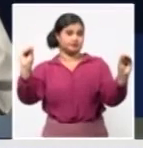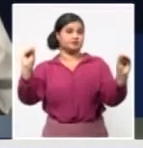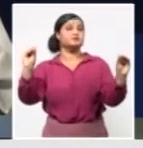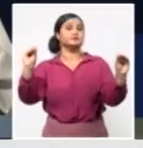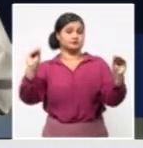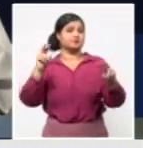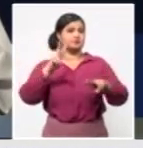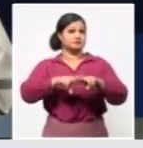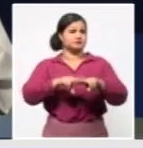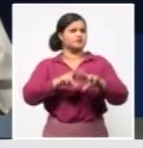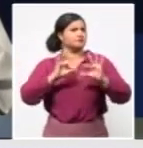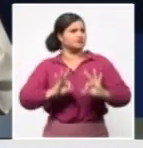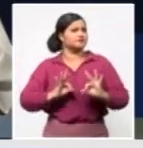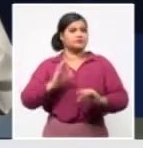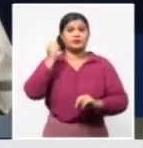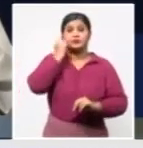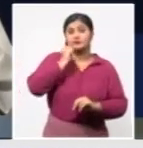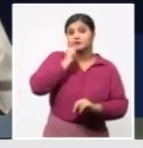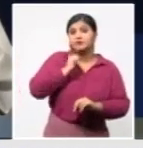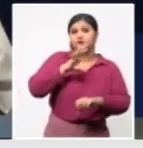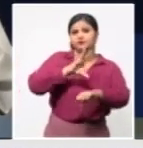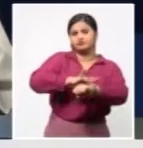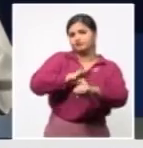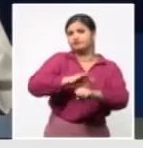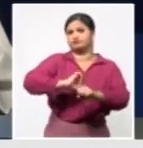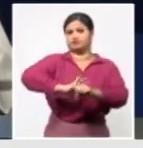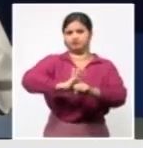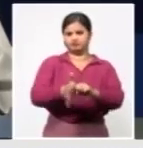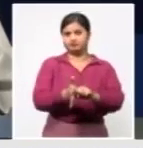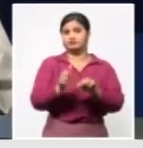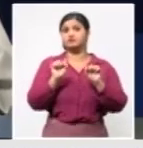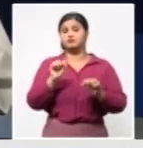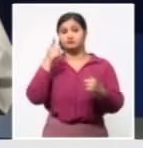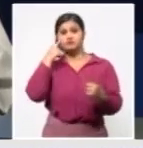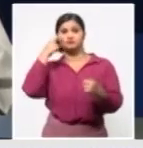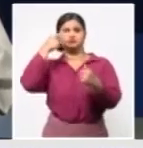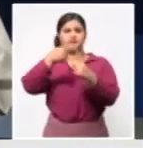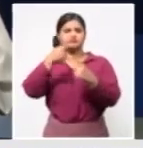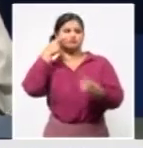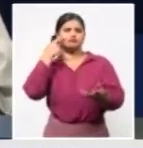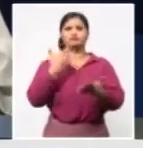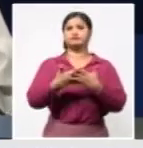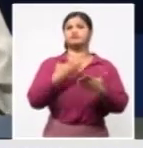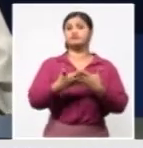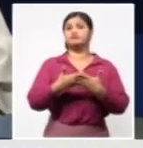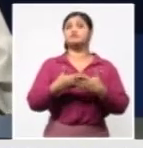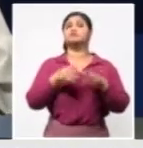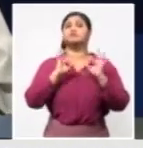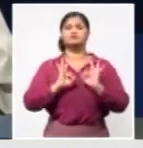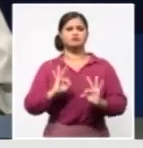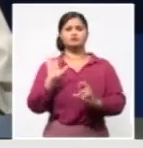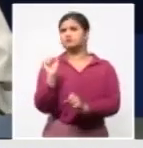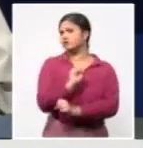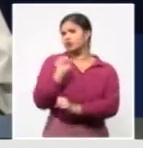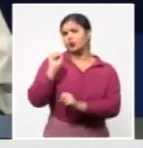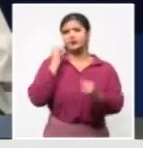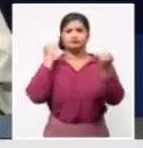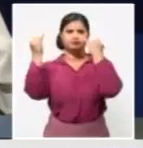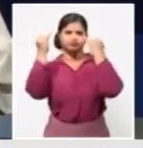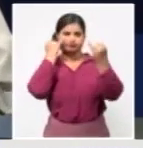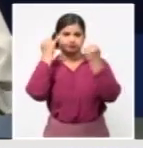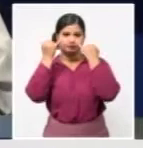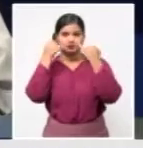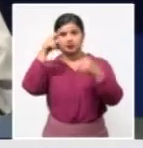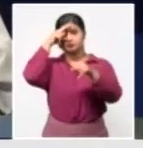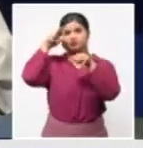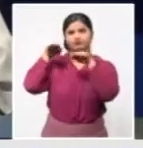confirmed case, meaning that 2,107 confirmed cases, or 88.3% of all cases